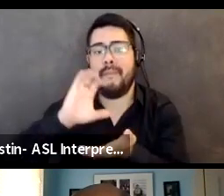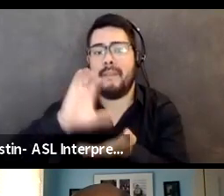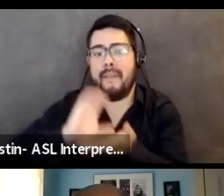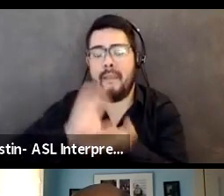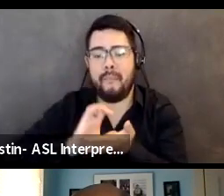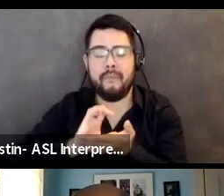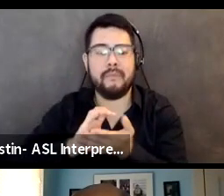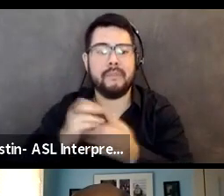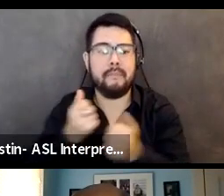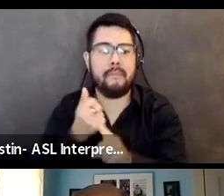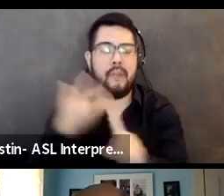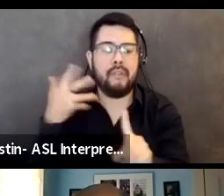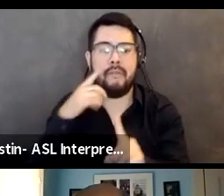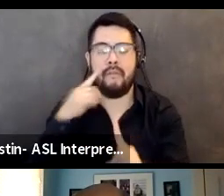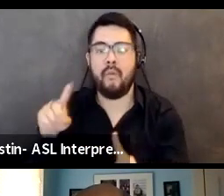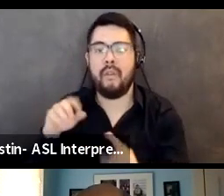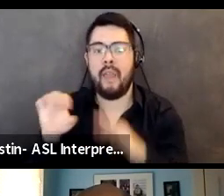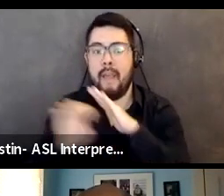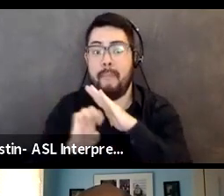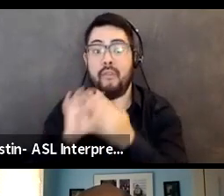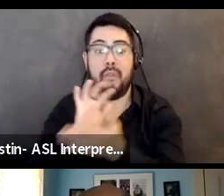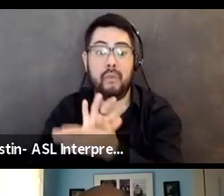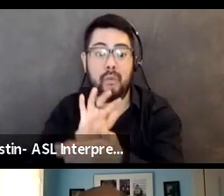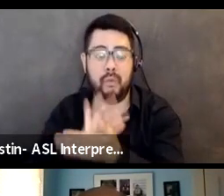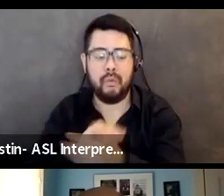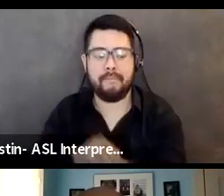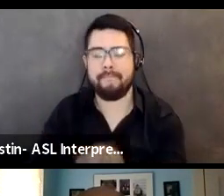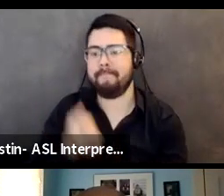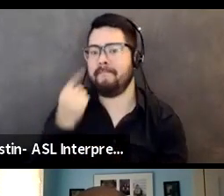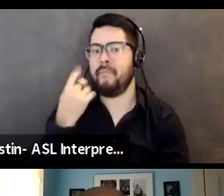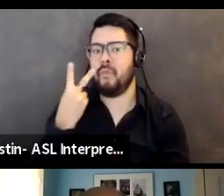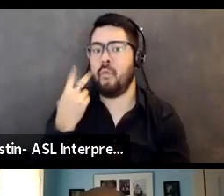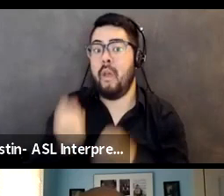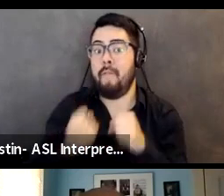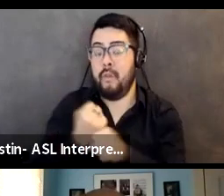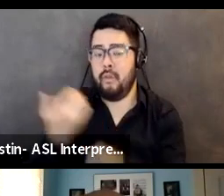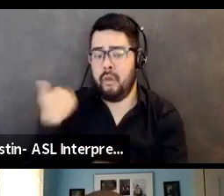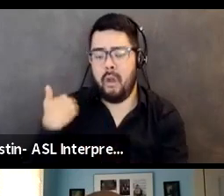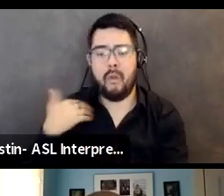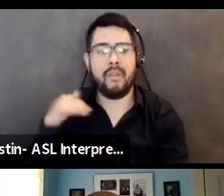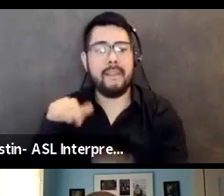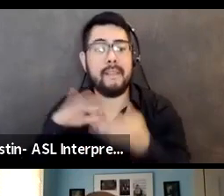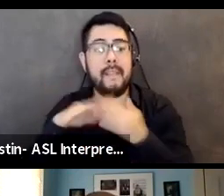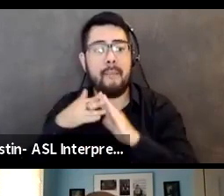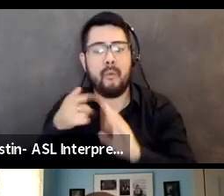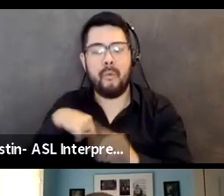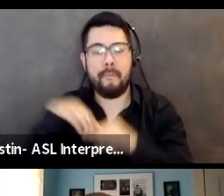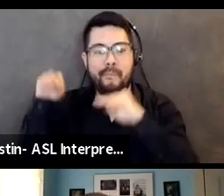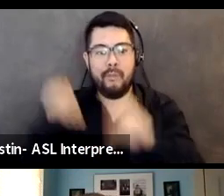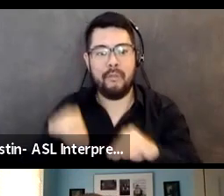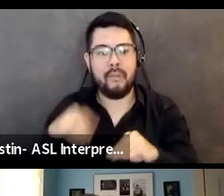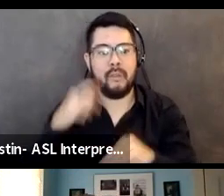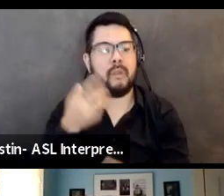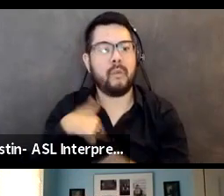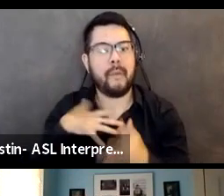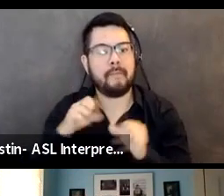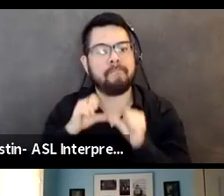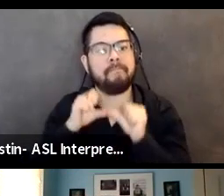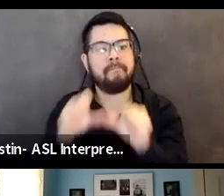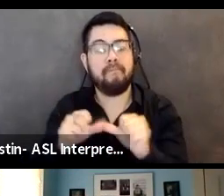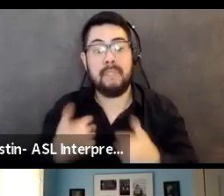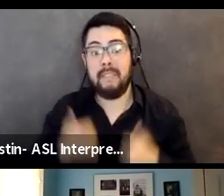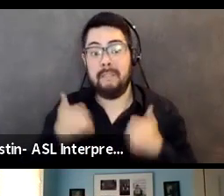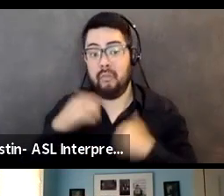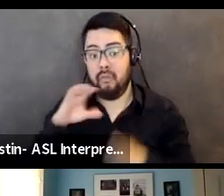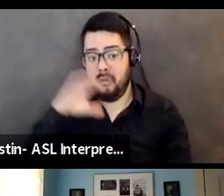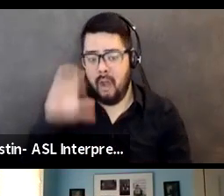overcrowding at saganash elementary school 12 years ago we moved to our neighborhood because it was important that we remain in chicago and that